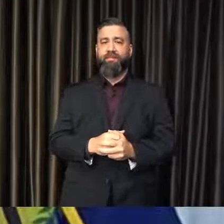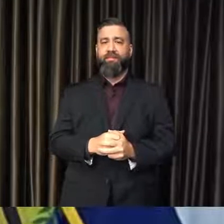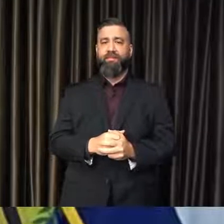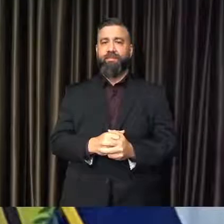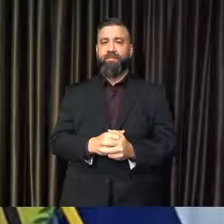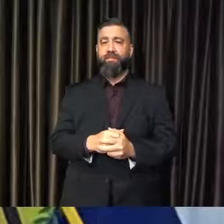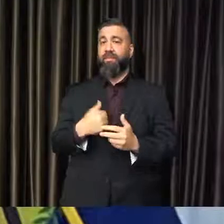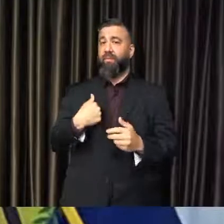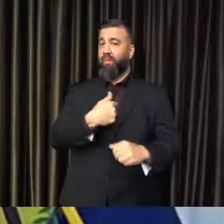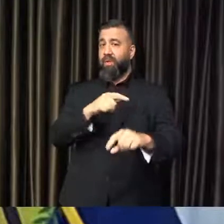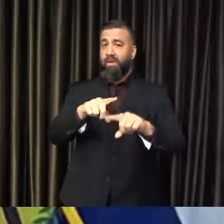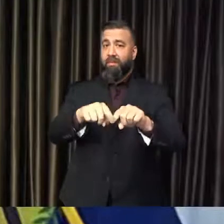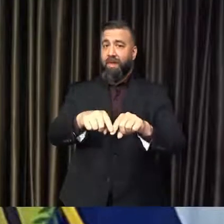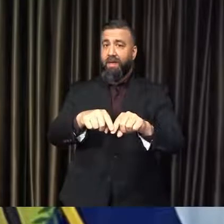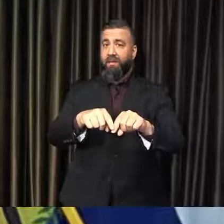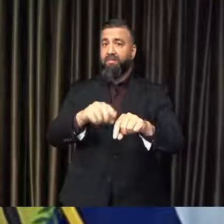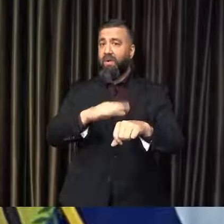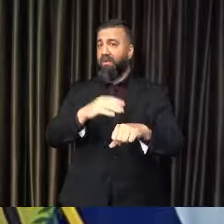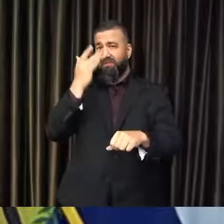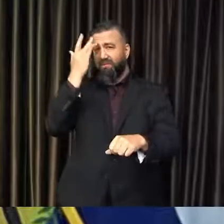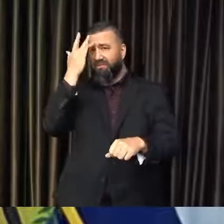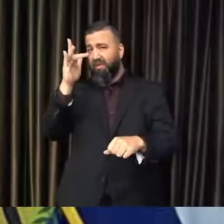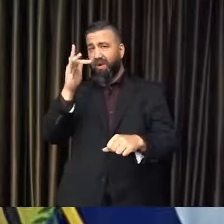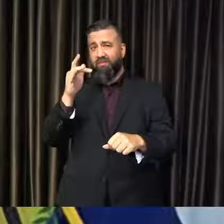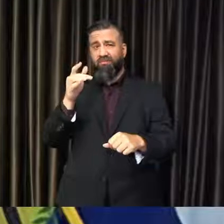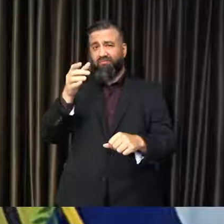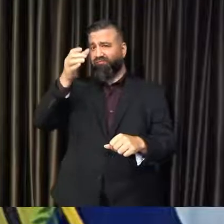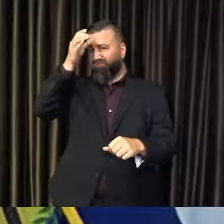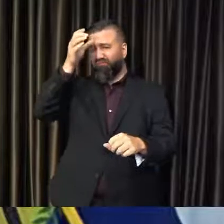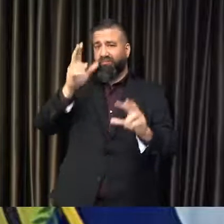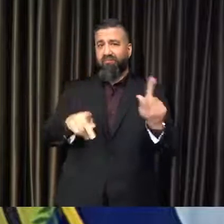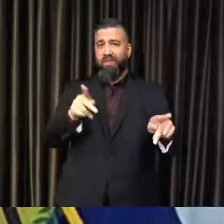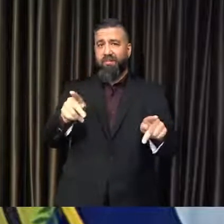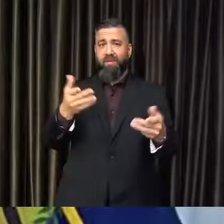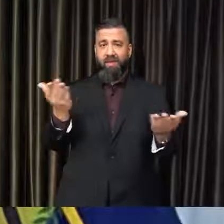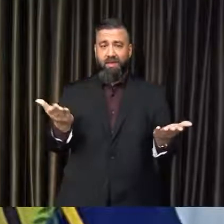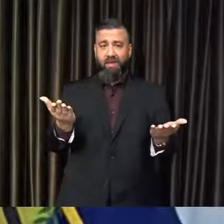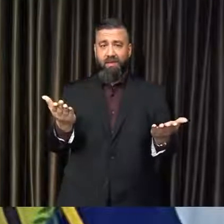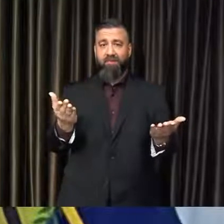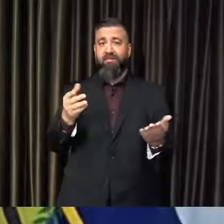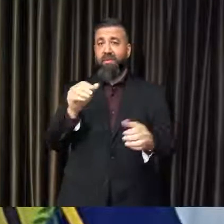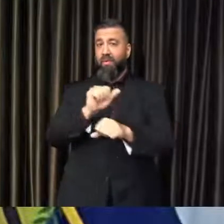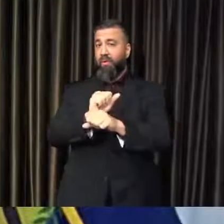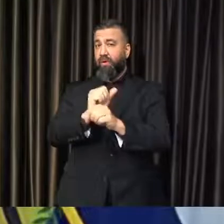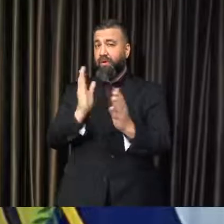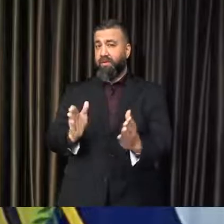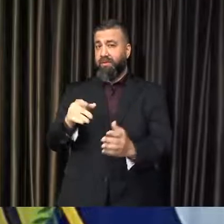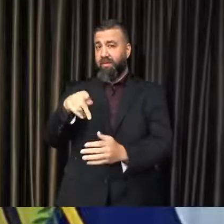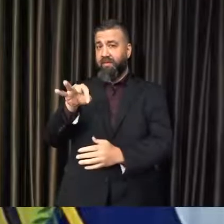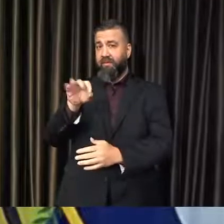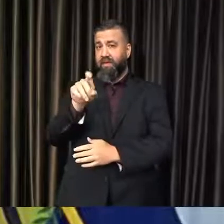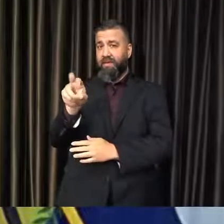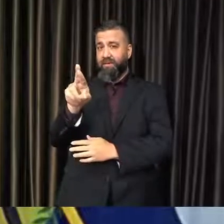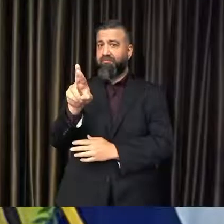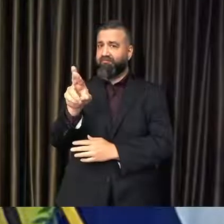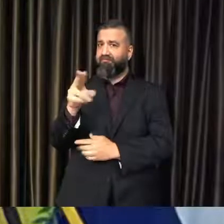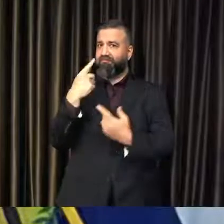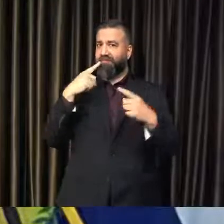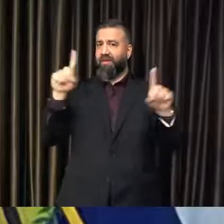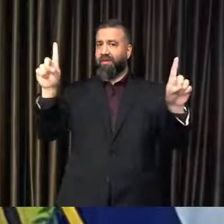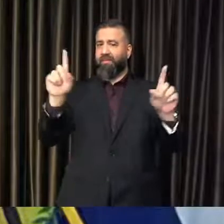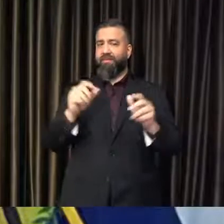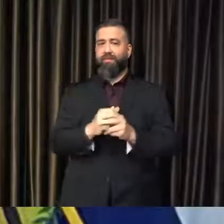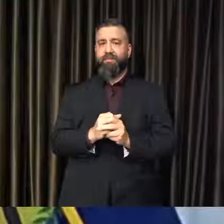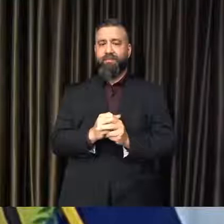leaned on the best and the brightest in St. Louis County, and the employees at Pfizer delivered. Pfizer is a primary